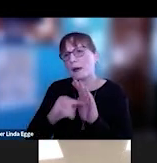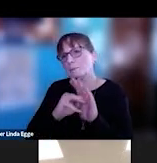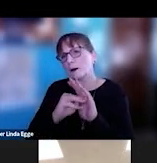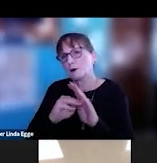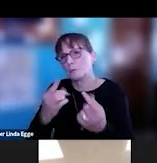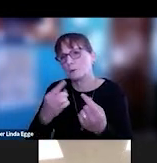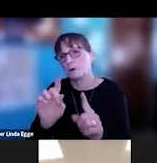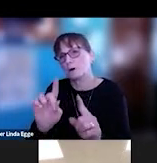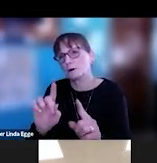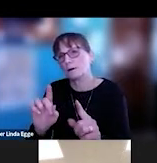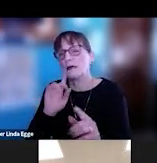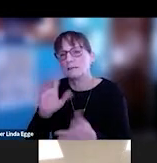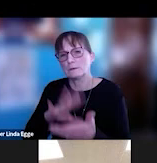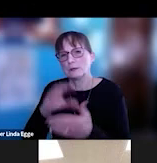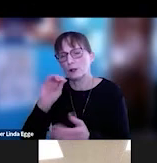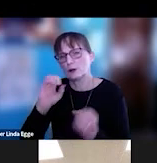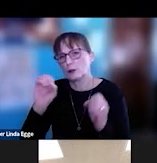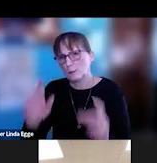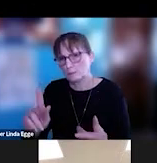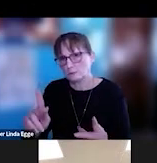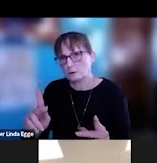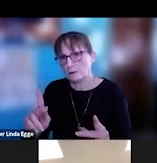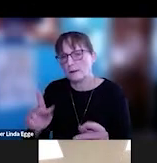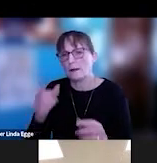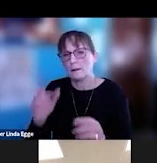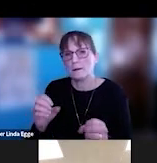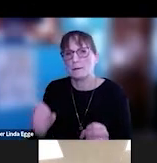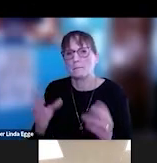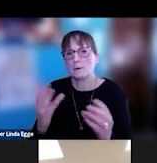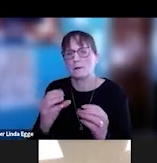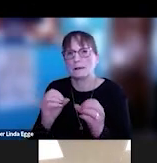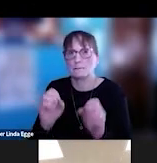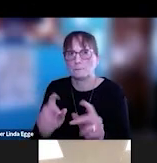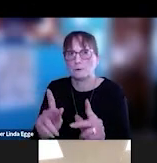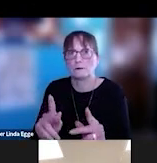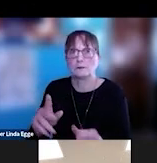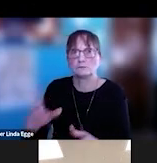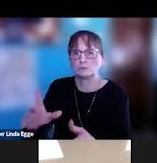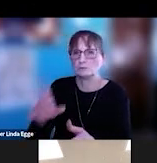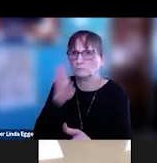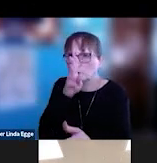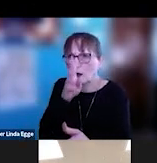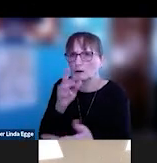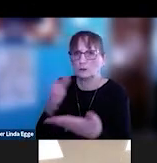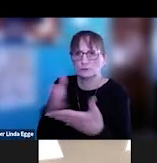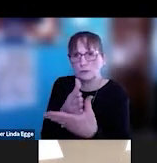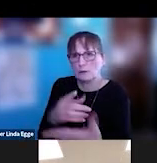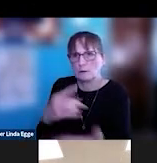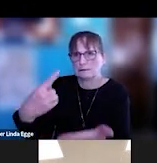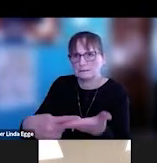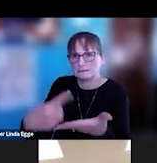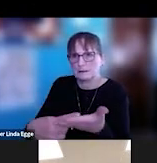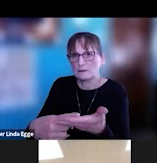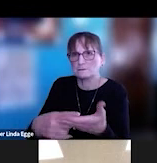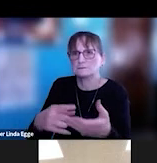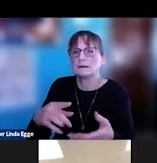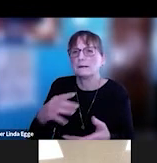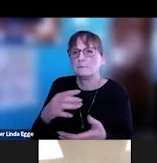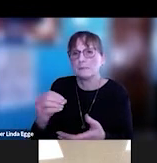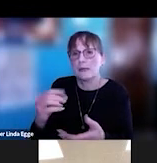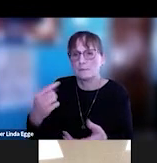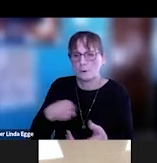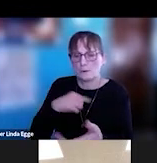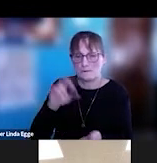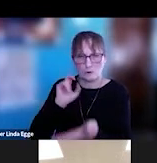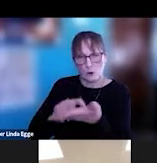presented, there would be a learning opportunity, more than anything, that opportunity to talk and share and discuss what we're